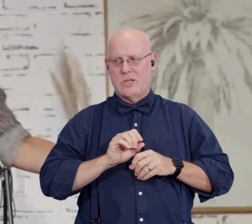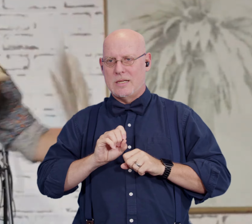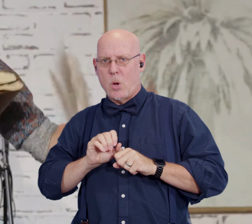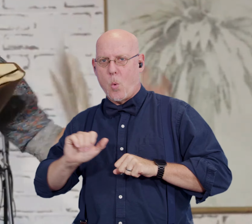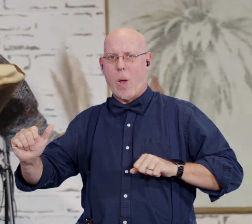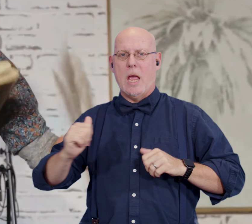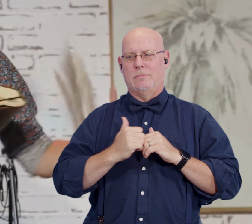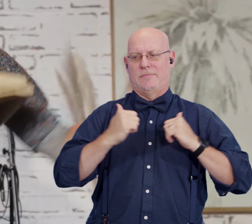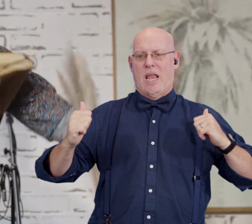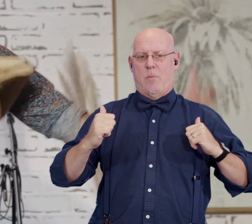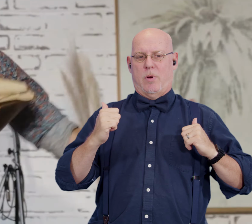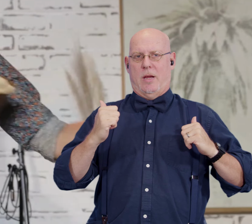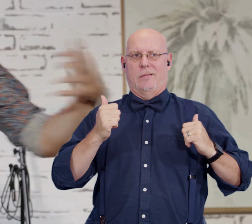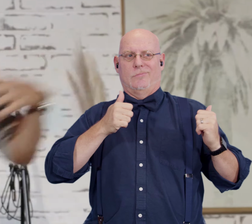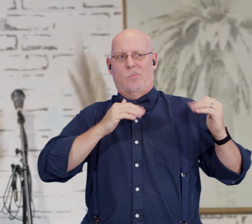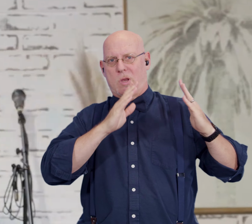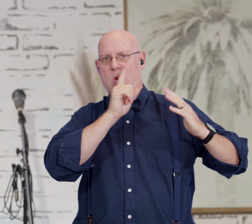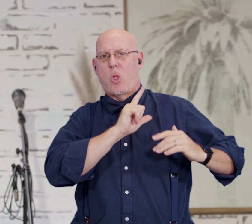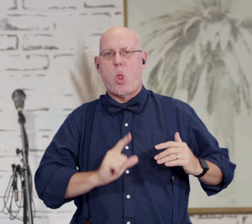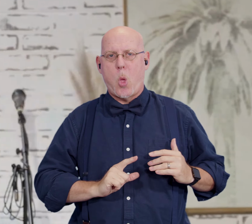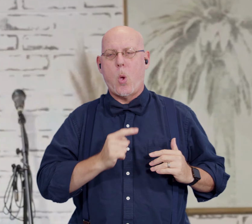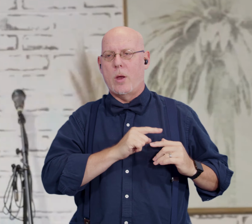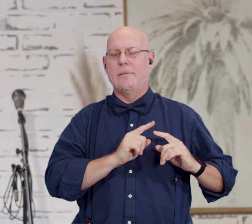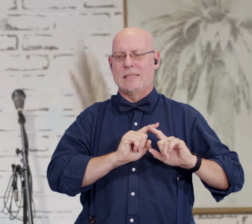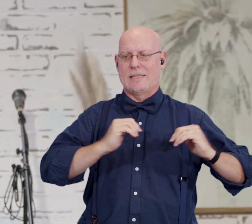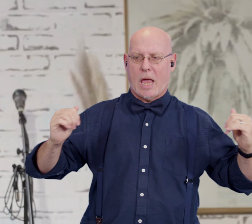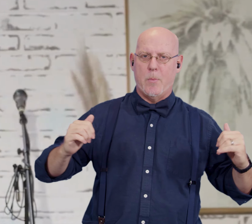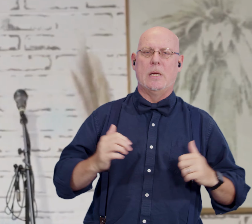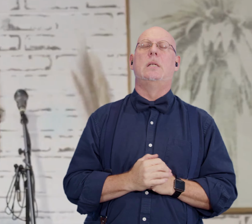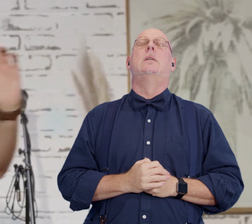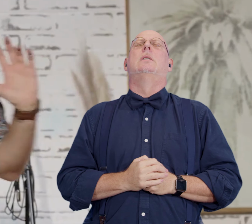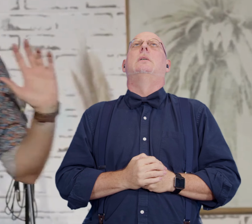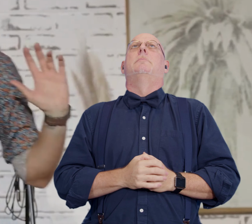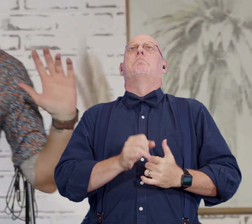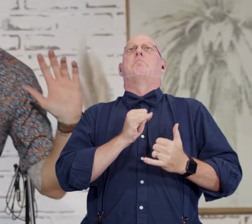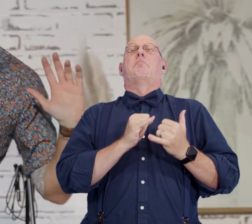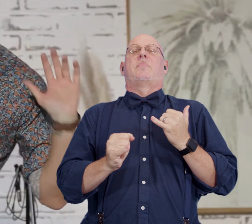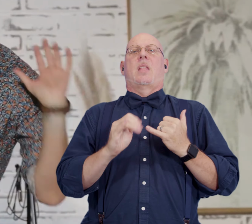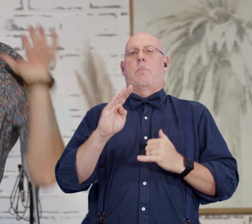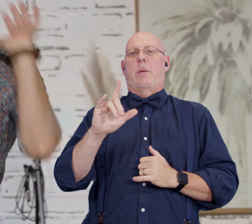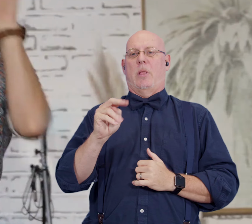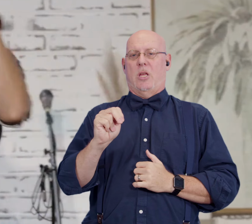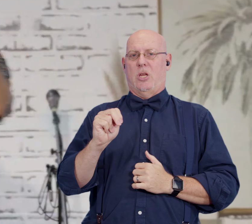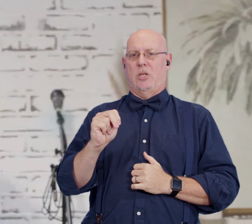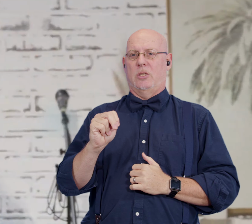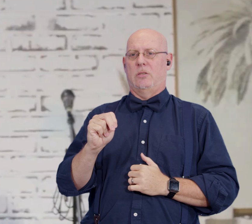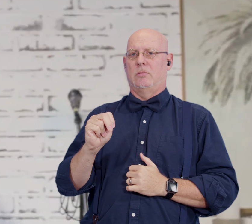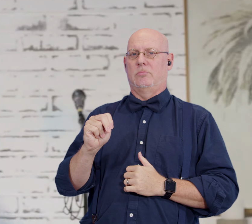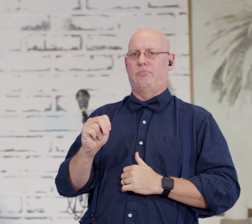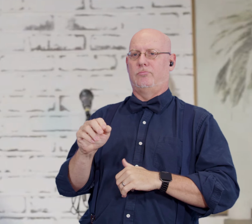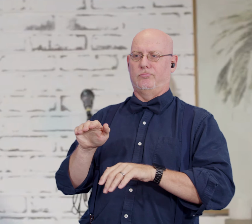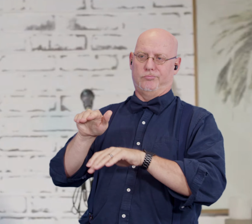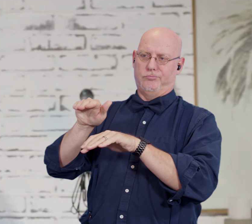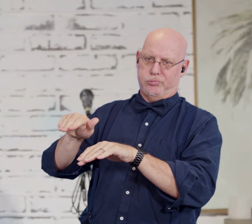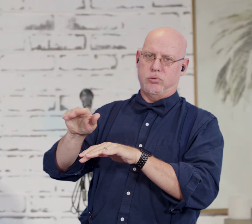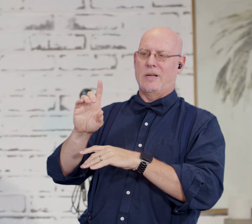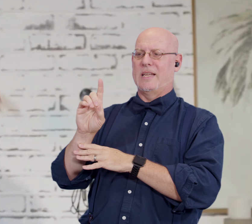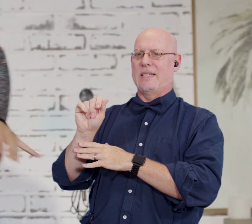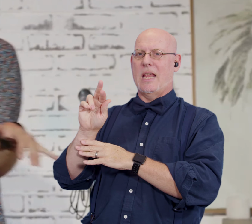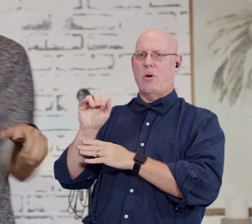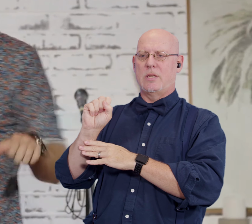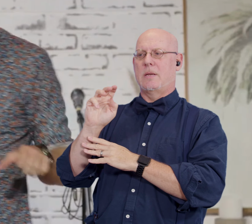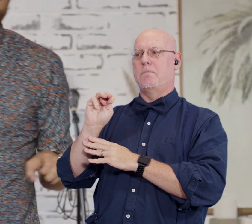promise, away from essentially the presence of the Lord. And then finally, the Babylonians are overthrown